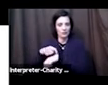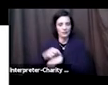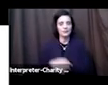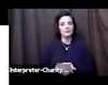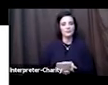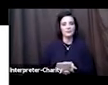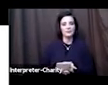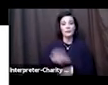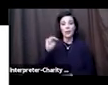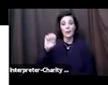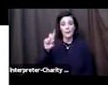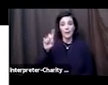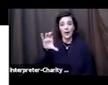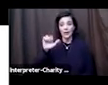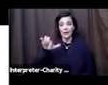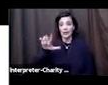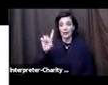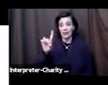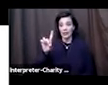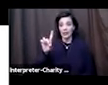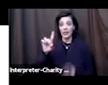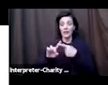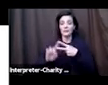Medicaid and CHIP